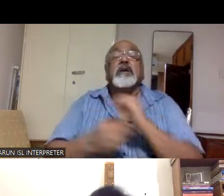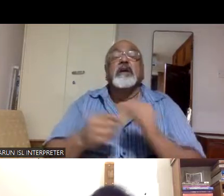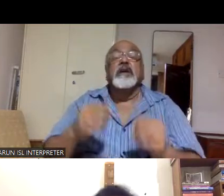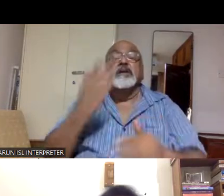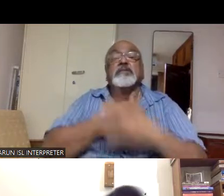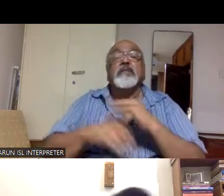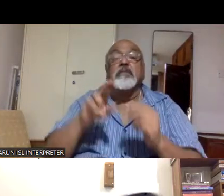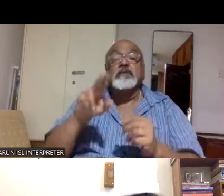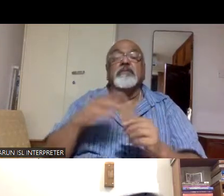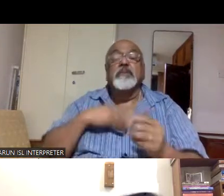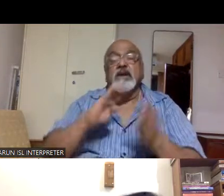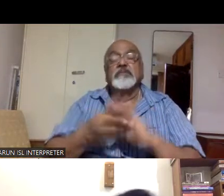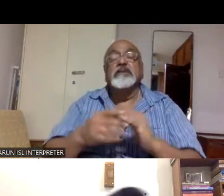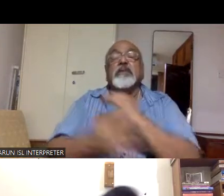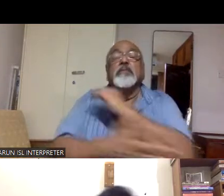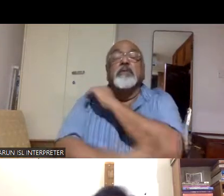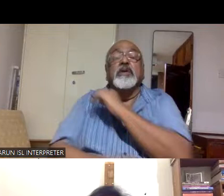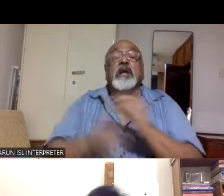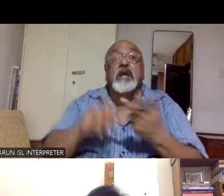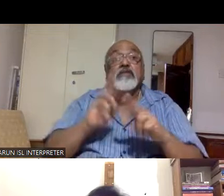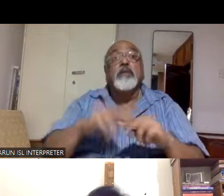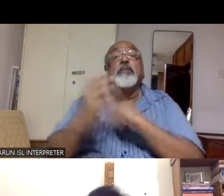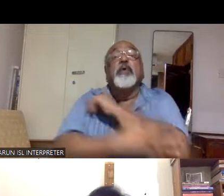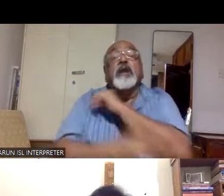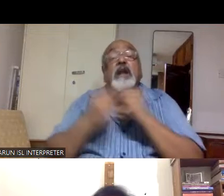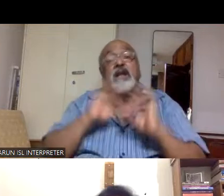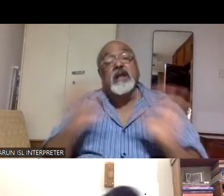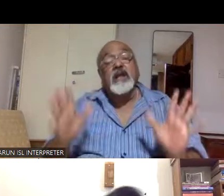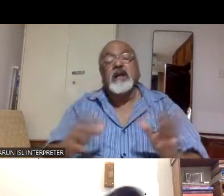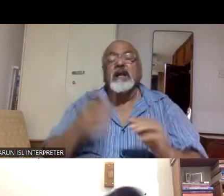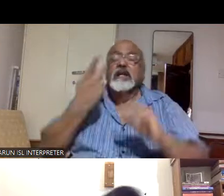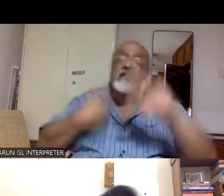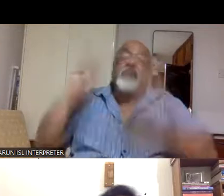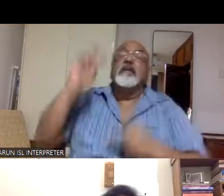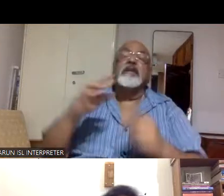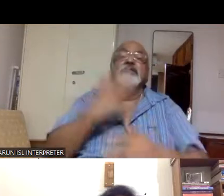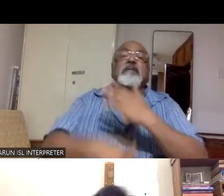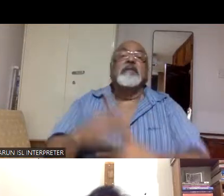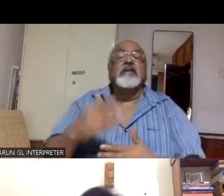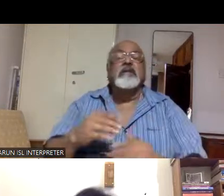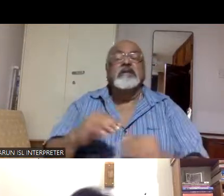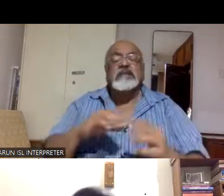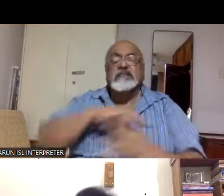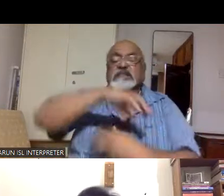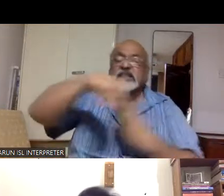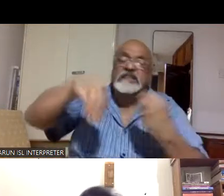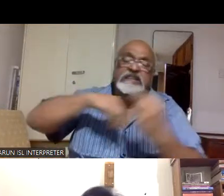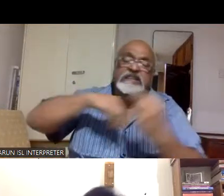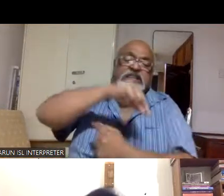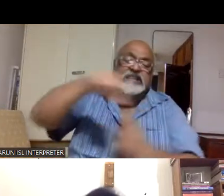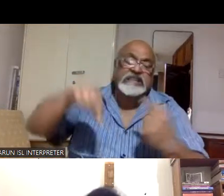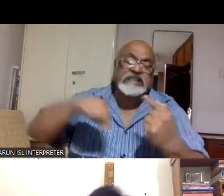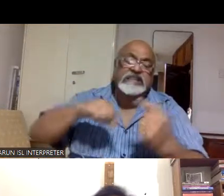stricken. If I'm poverty stricken, I become severely disabled. And this is a very cruel and vicious cycle